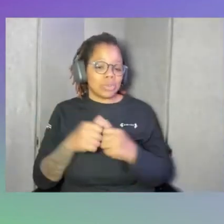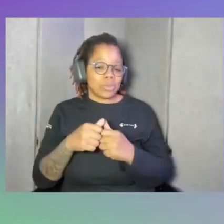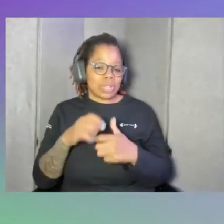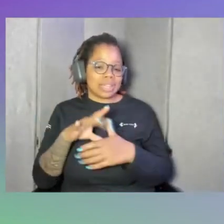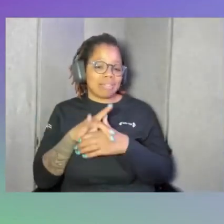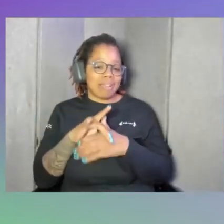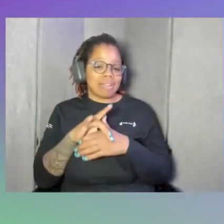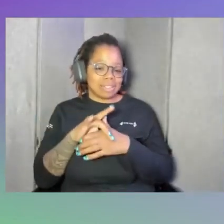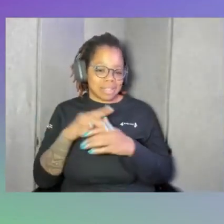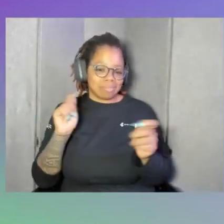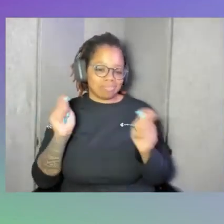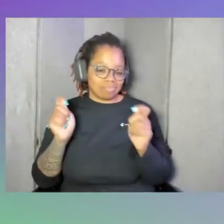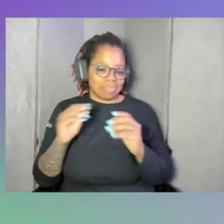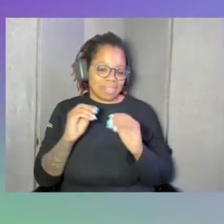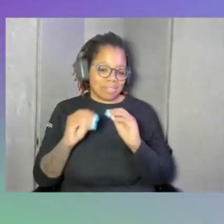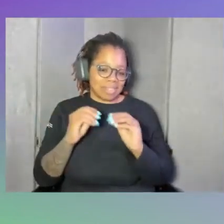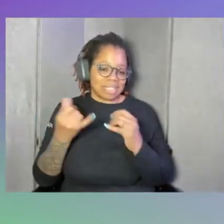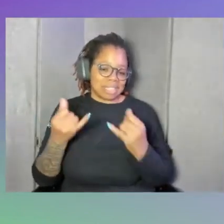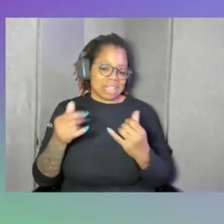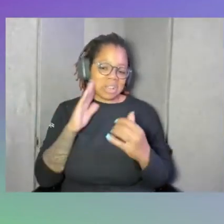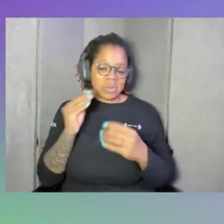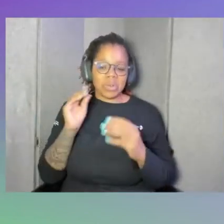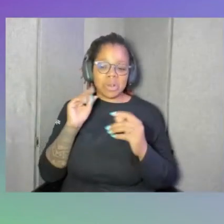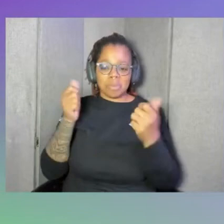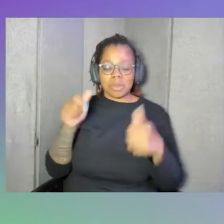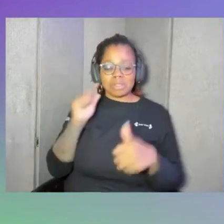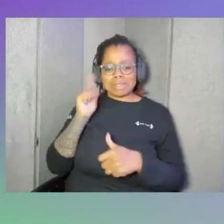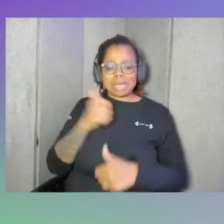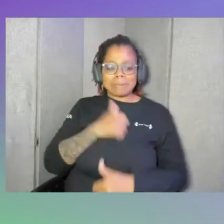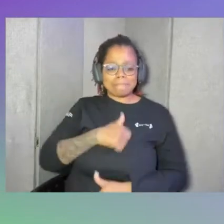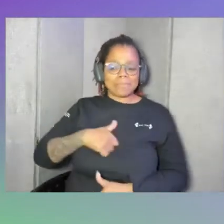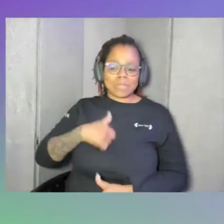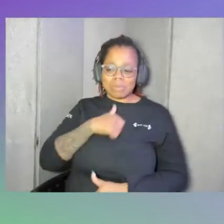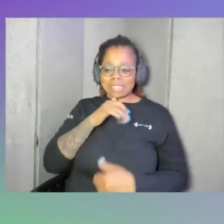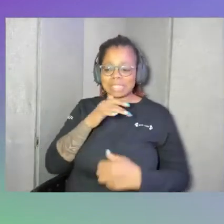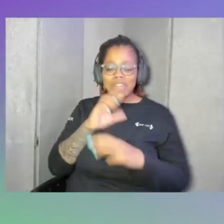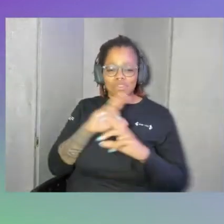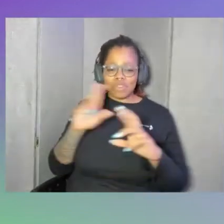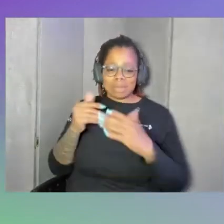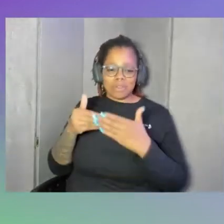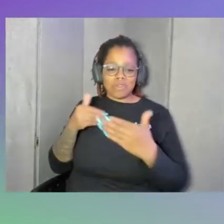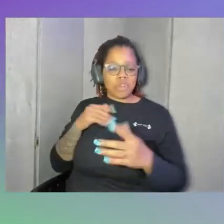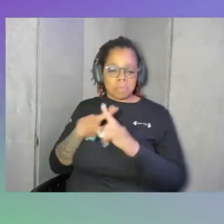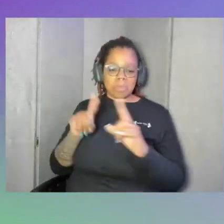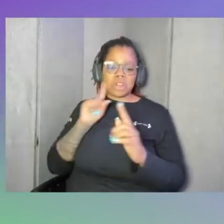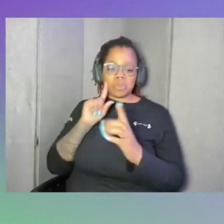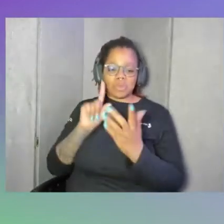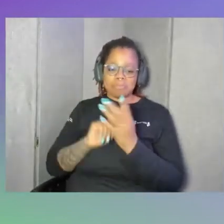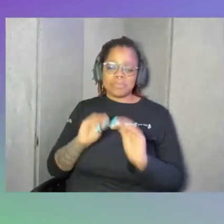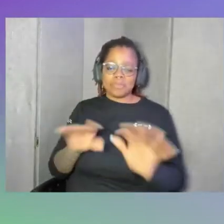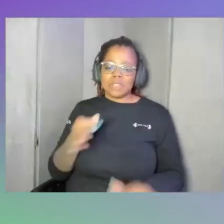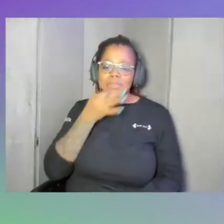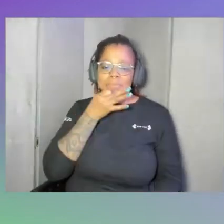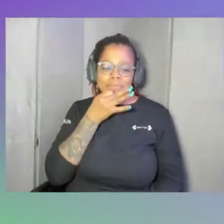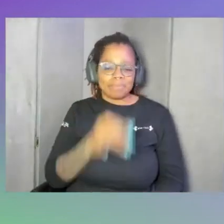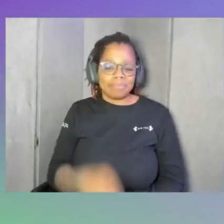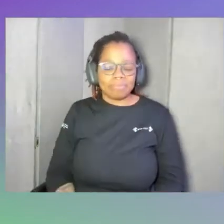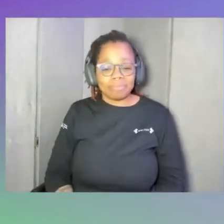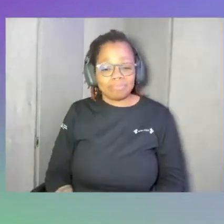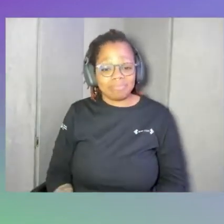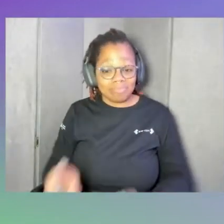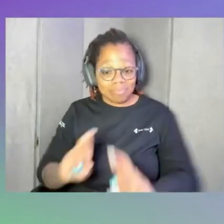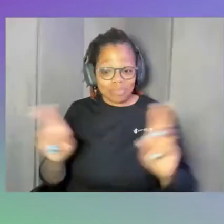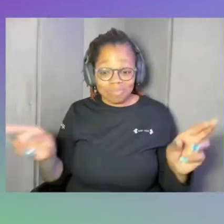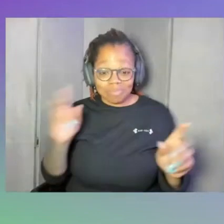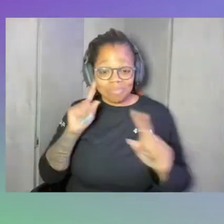they're remediating it now and they'll be posting it later. So apologies that it wasn't ready yet, but it will be out there soon. All right, are you ready for